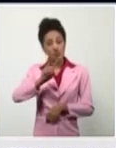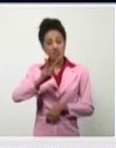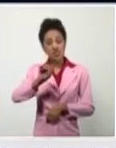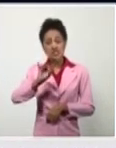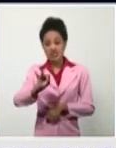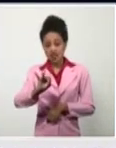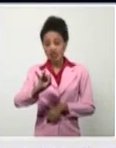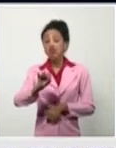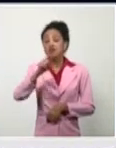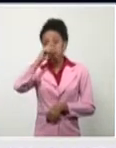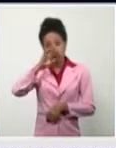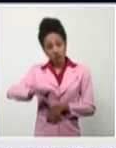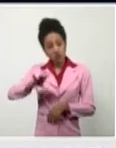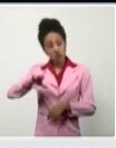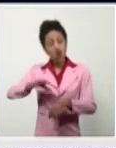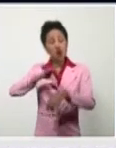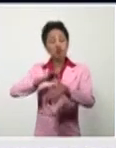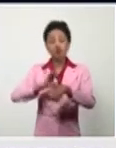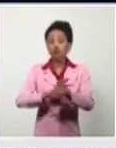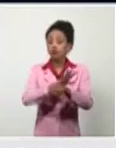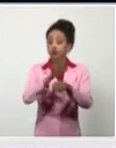children diagnosed with COVID-19.